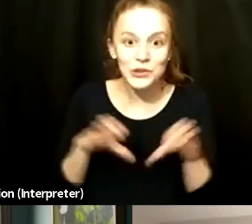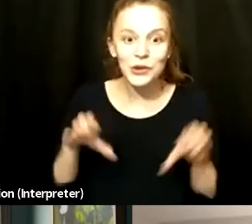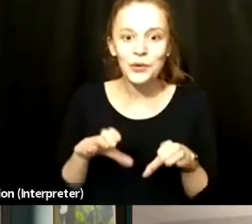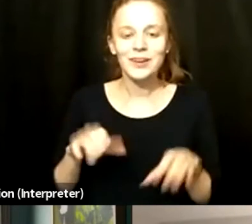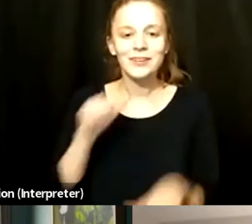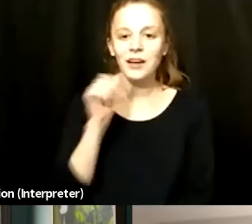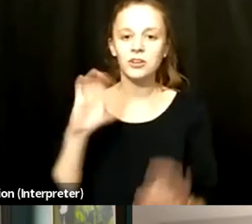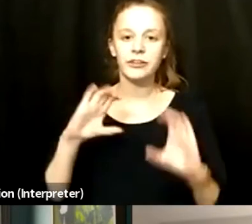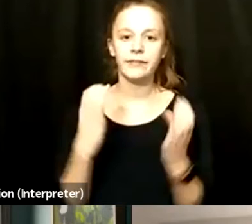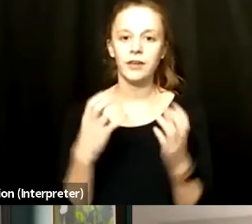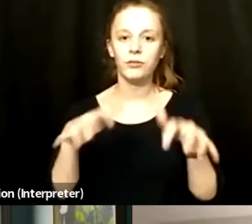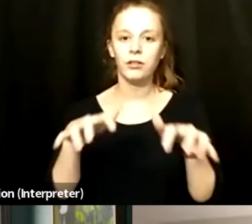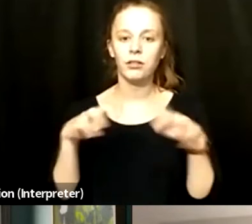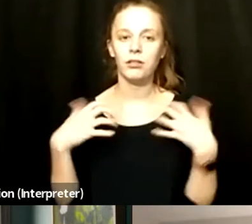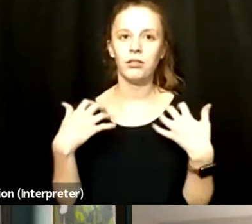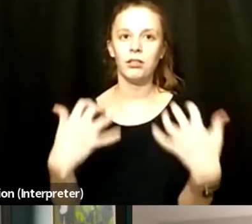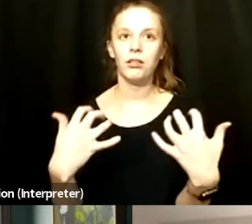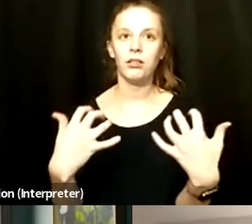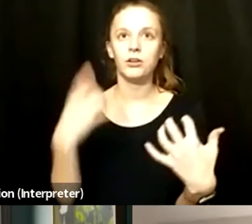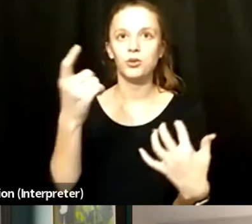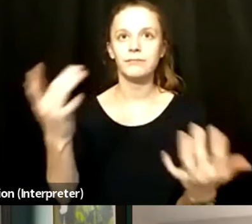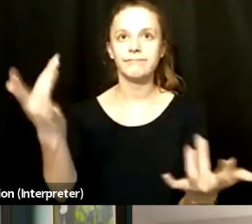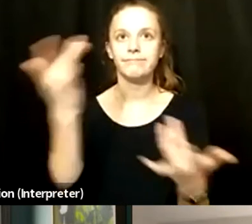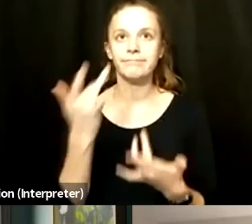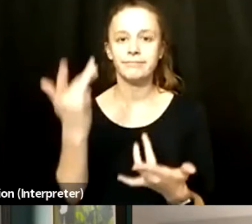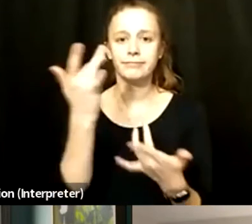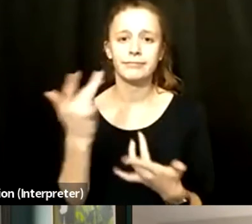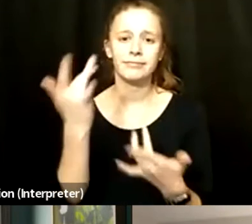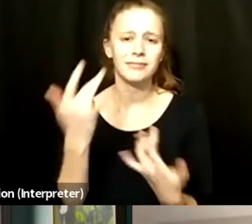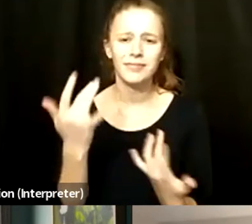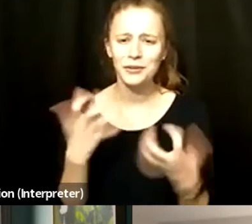have everybody sit there feeling sorry for me. No, I want to be good at what I do.